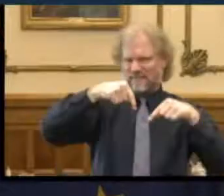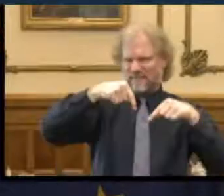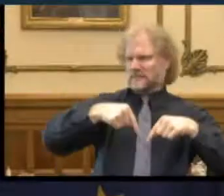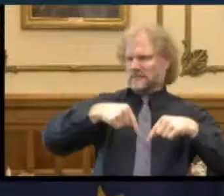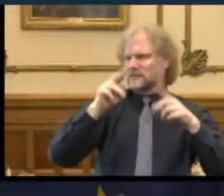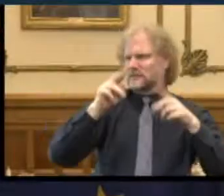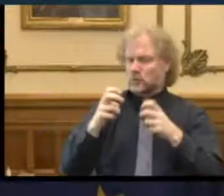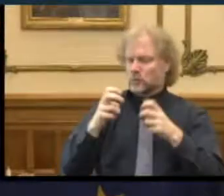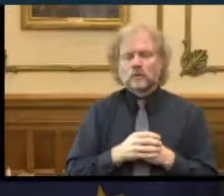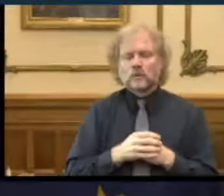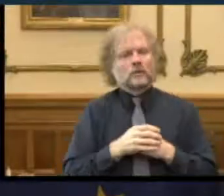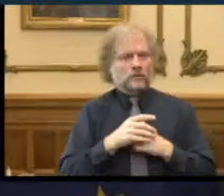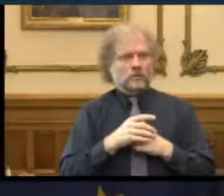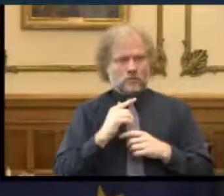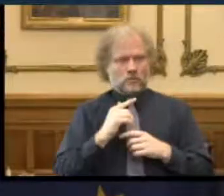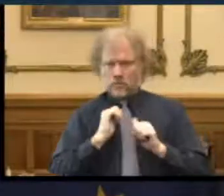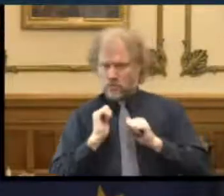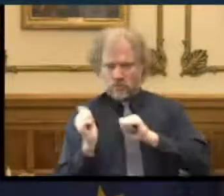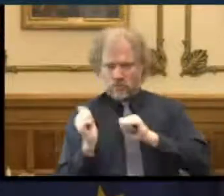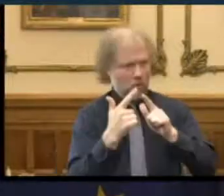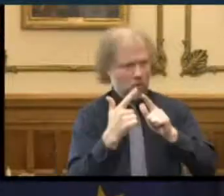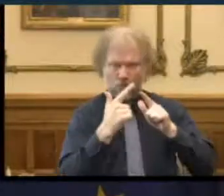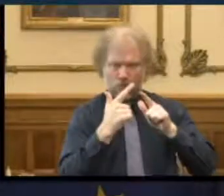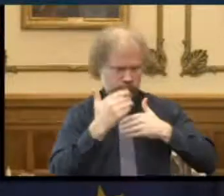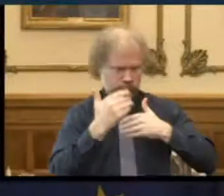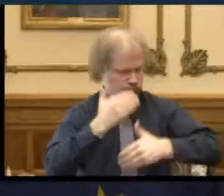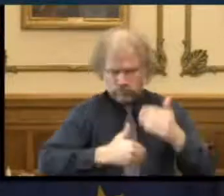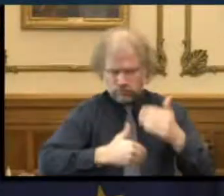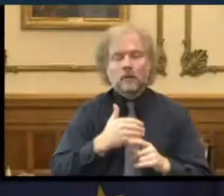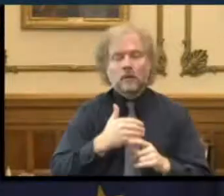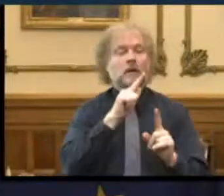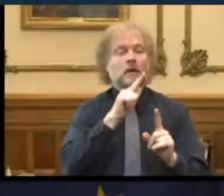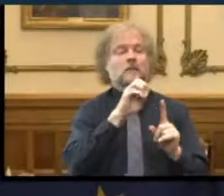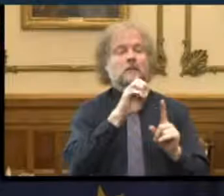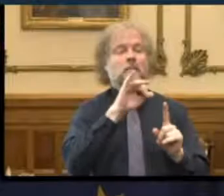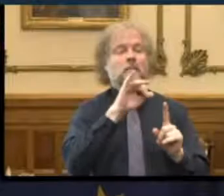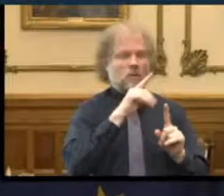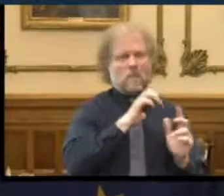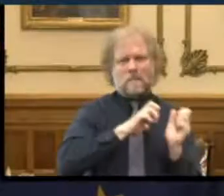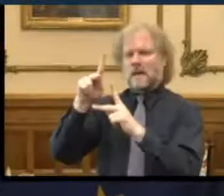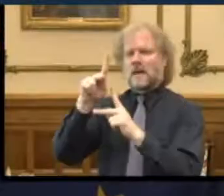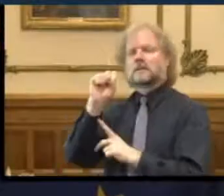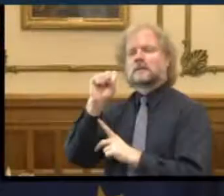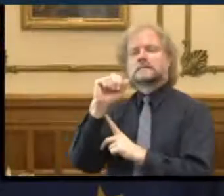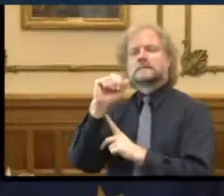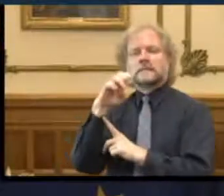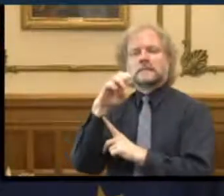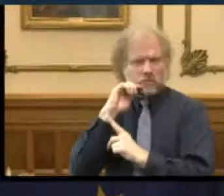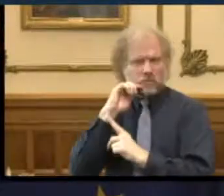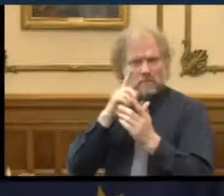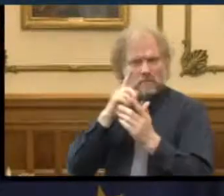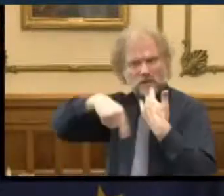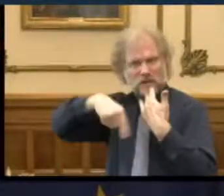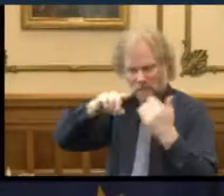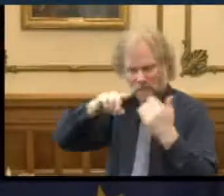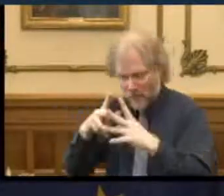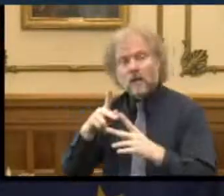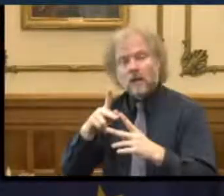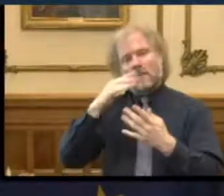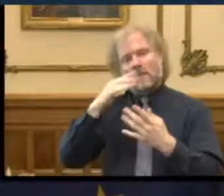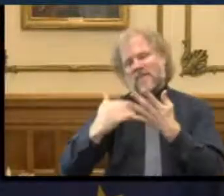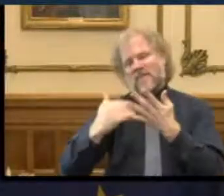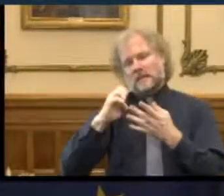we're all oaring in the same direction. They'll go back next week. The Senate will go back next week. And then hopefully by the end of